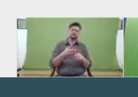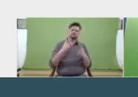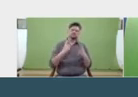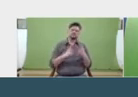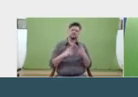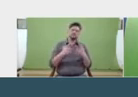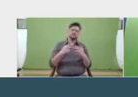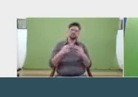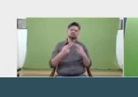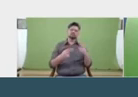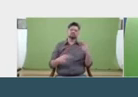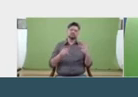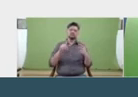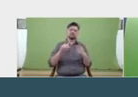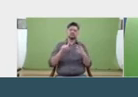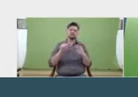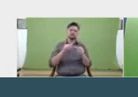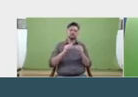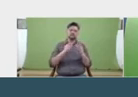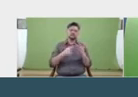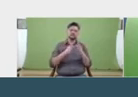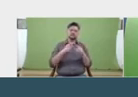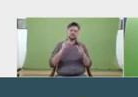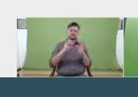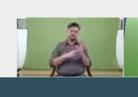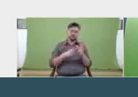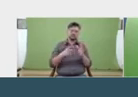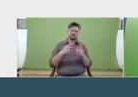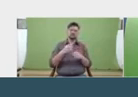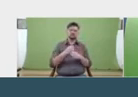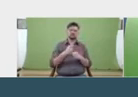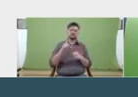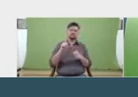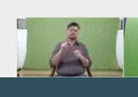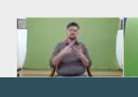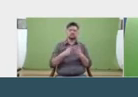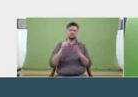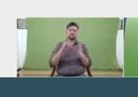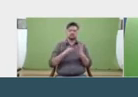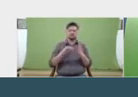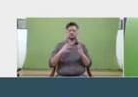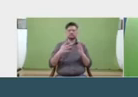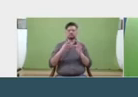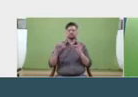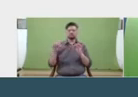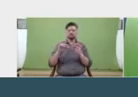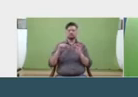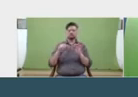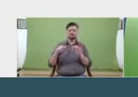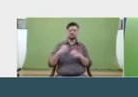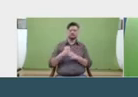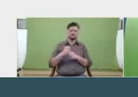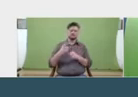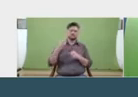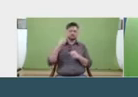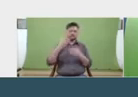is a third stage producing a corpus or text you know producing more material let's say teaching material etc then dissemination